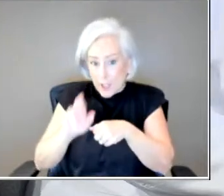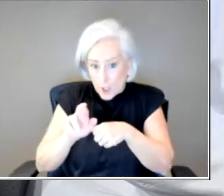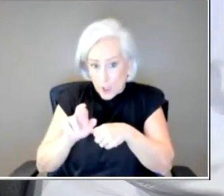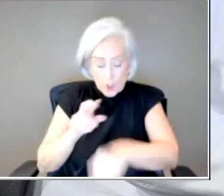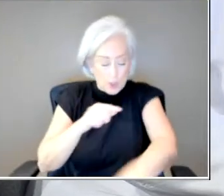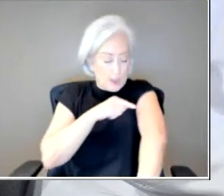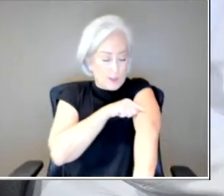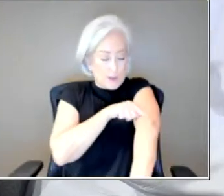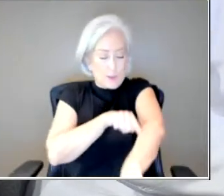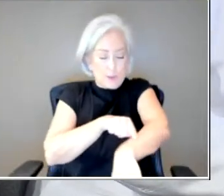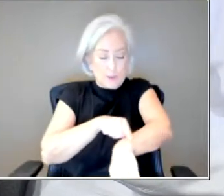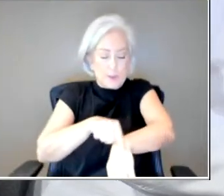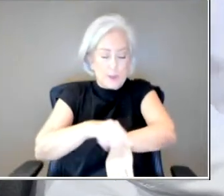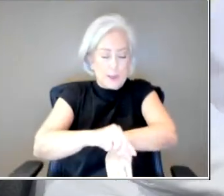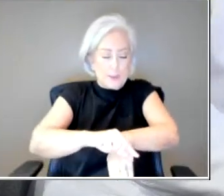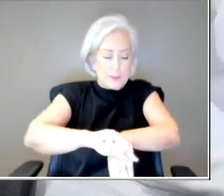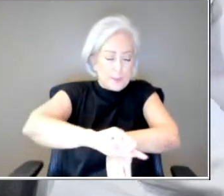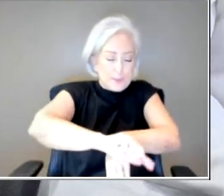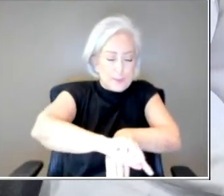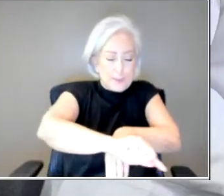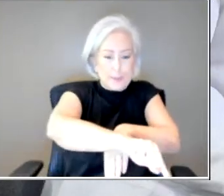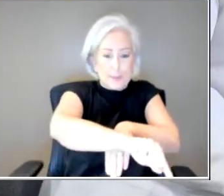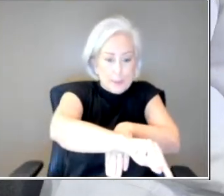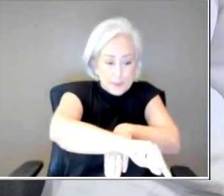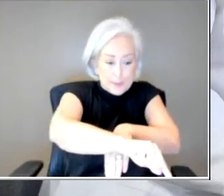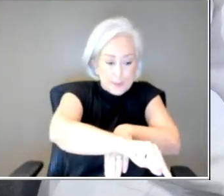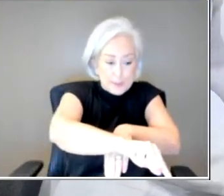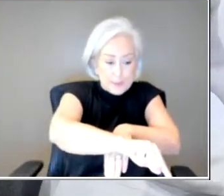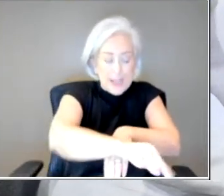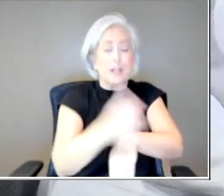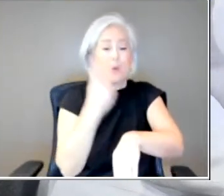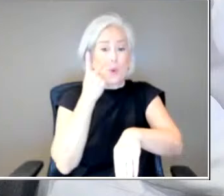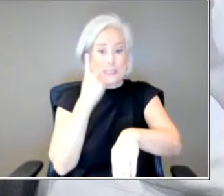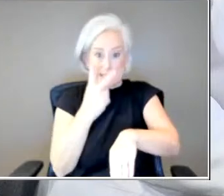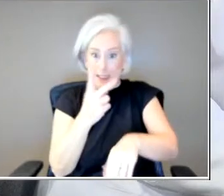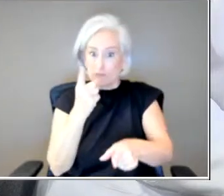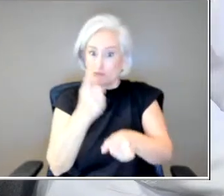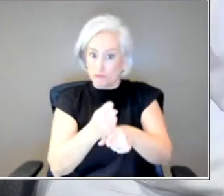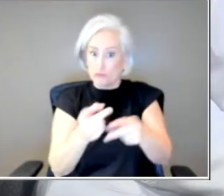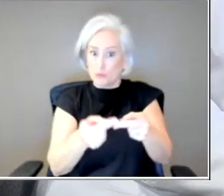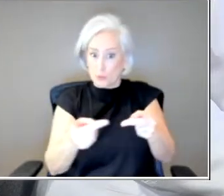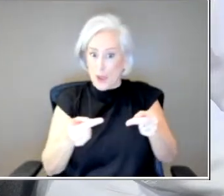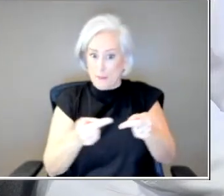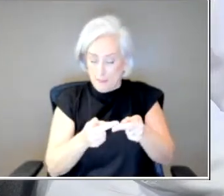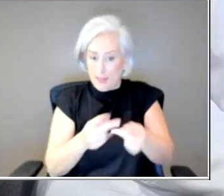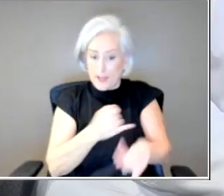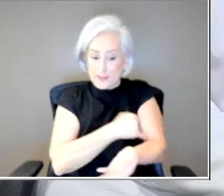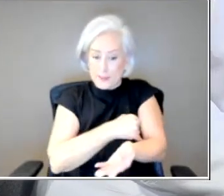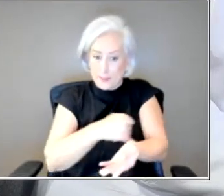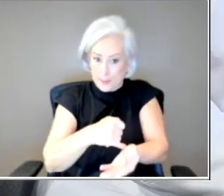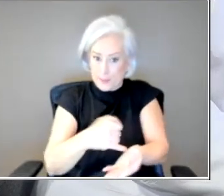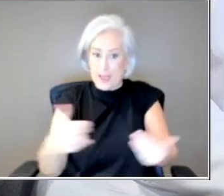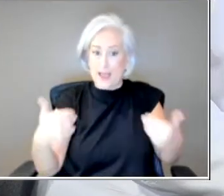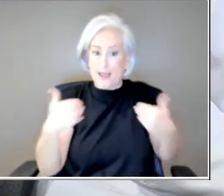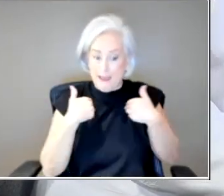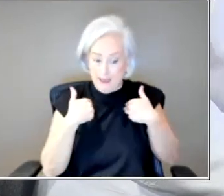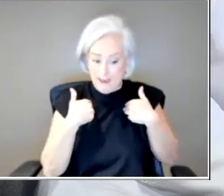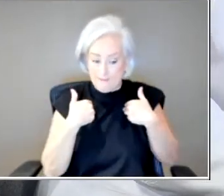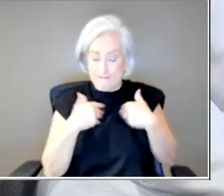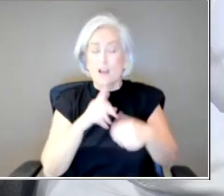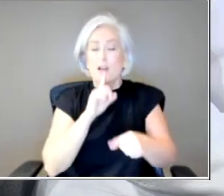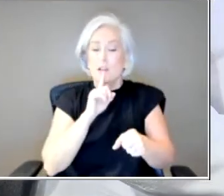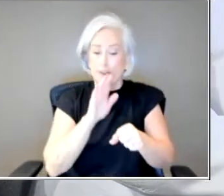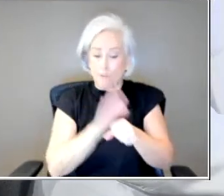We'll take this picture here where we can again see that it is the vessel supplying that area, and confirms that we're going to be able to treat it in a way that's safe